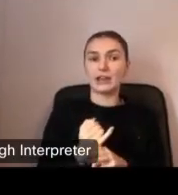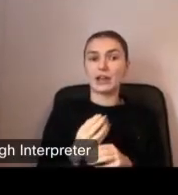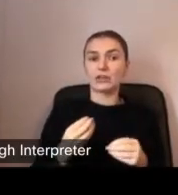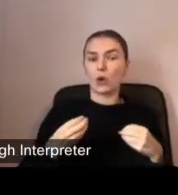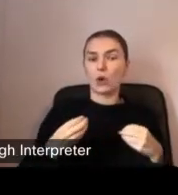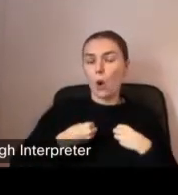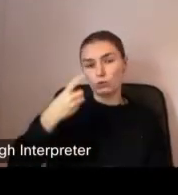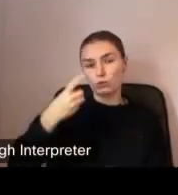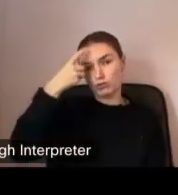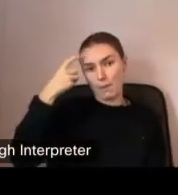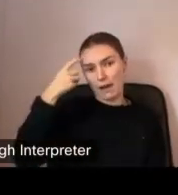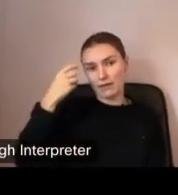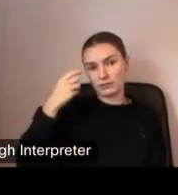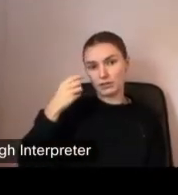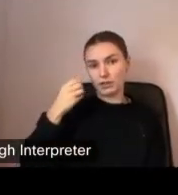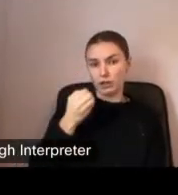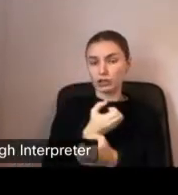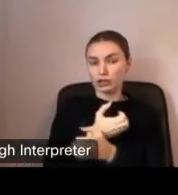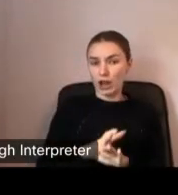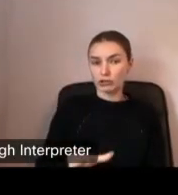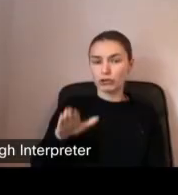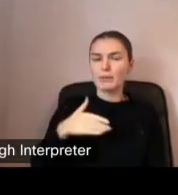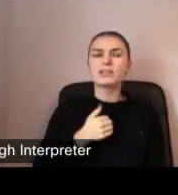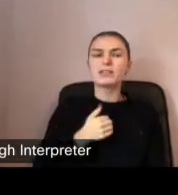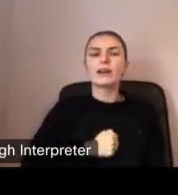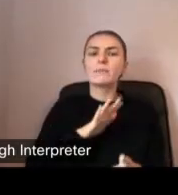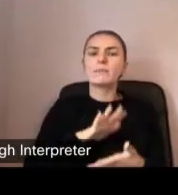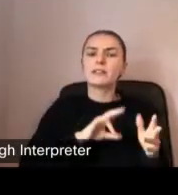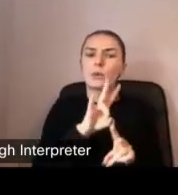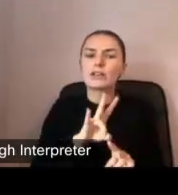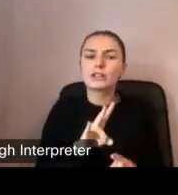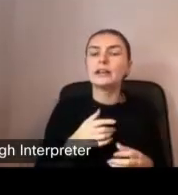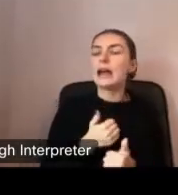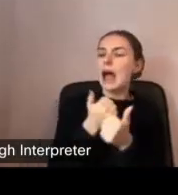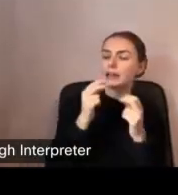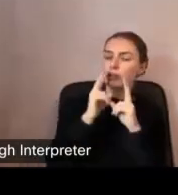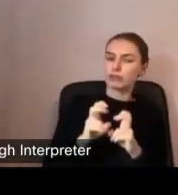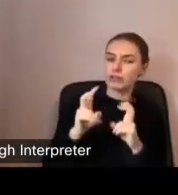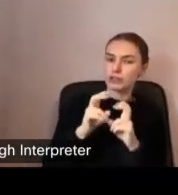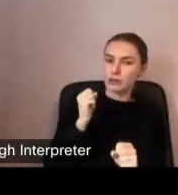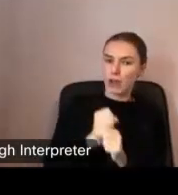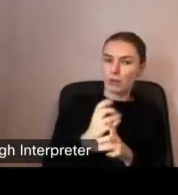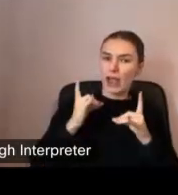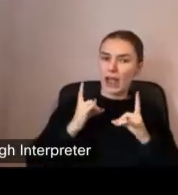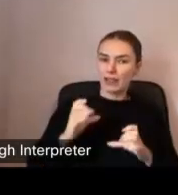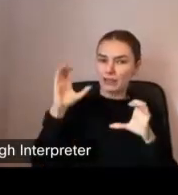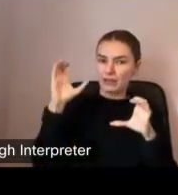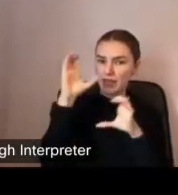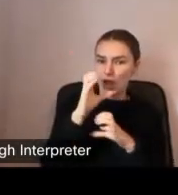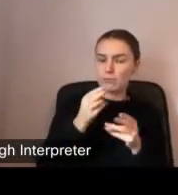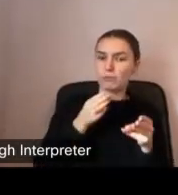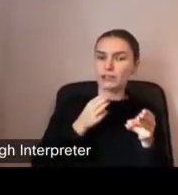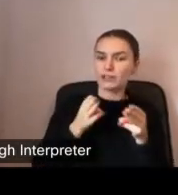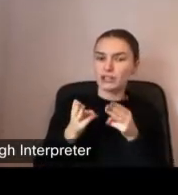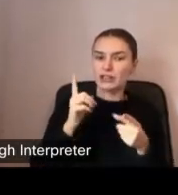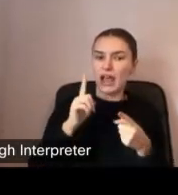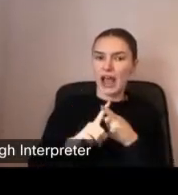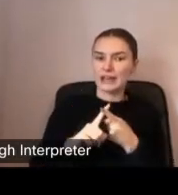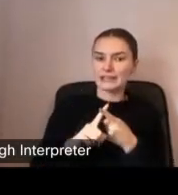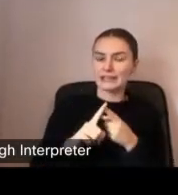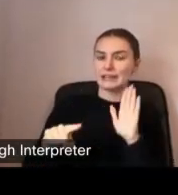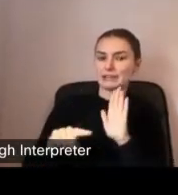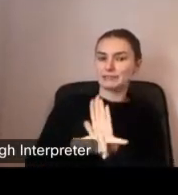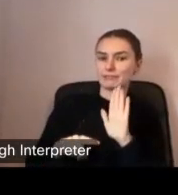trauma or childhood? Sorry, I missed the question there. Was there any research about? Is there any research about healthcare practitioners and adverse